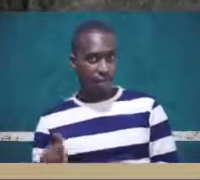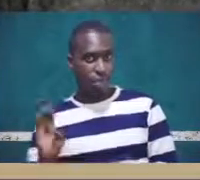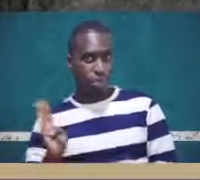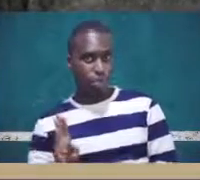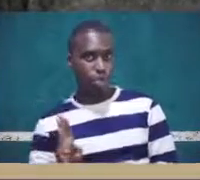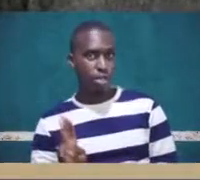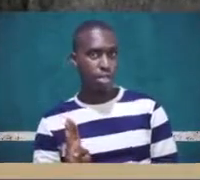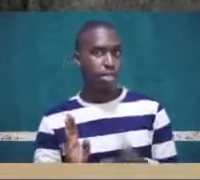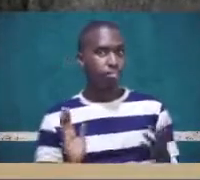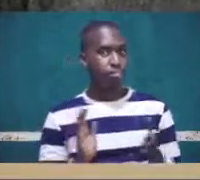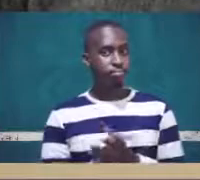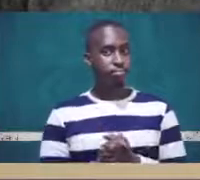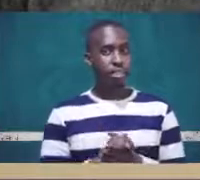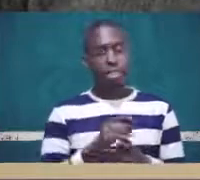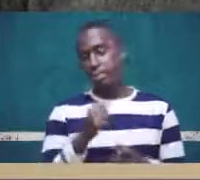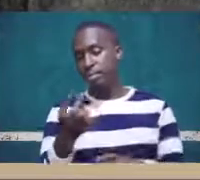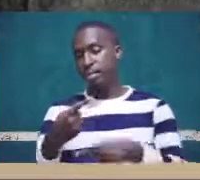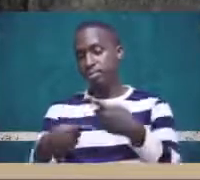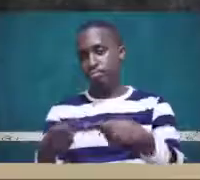Burundi, Tanzania, and so on.